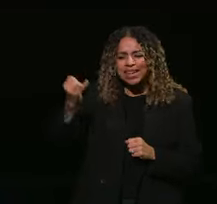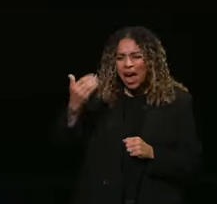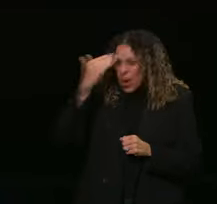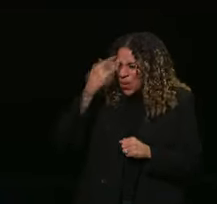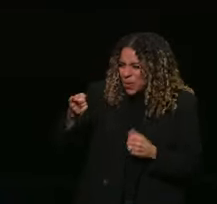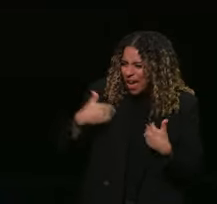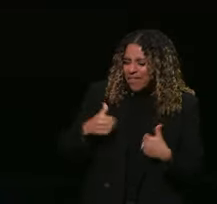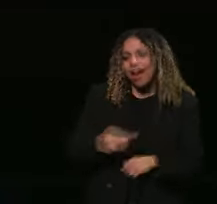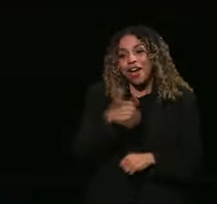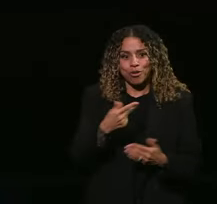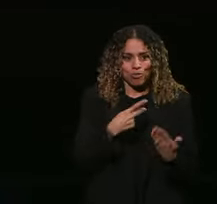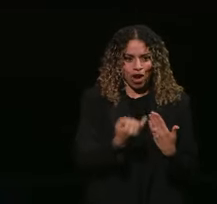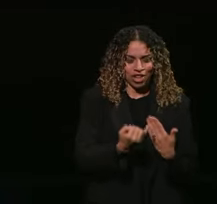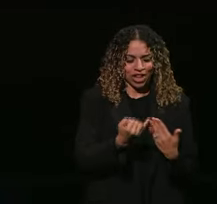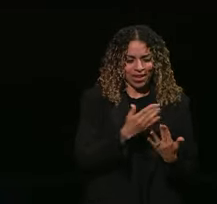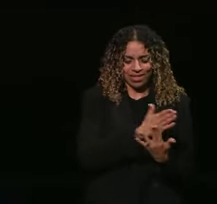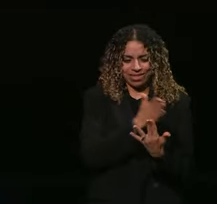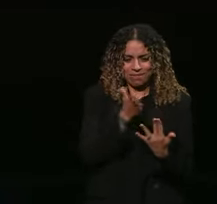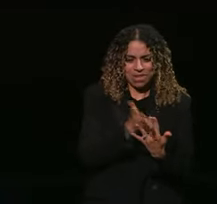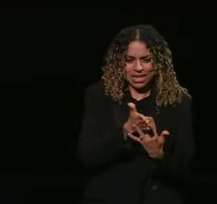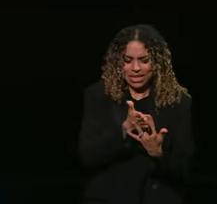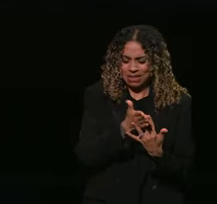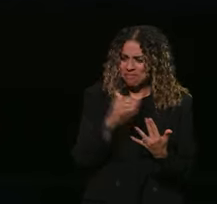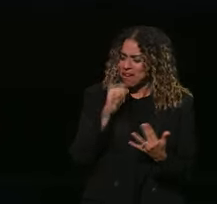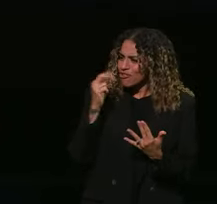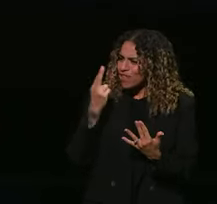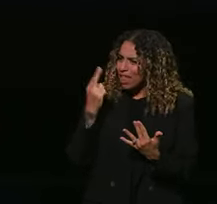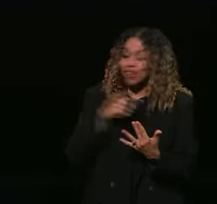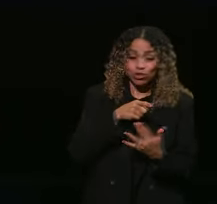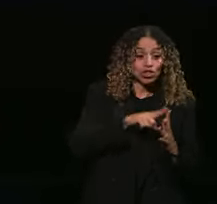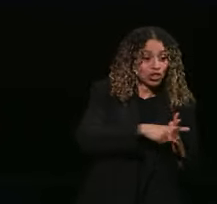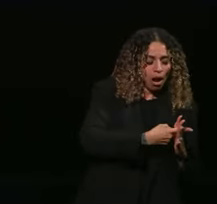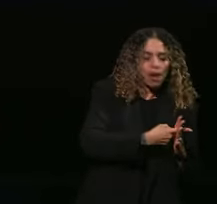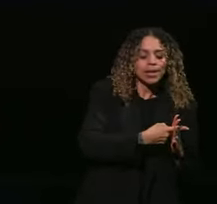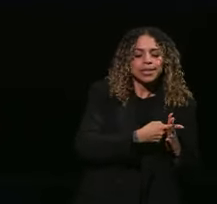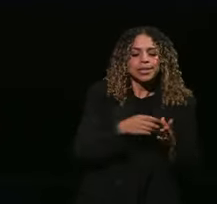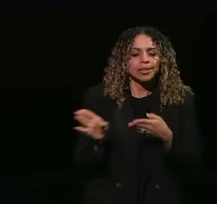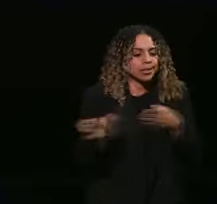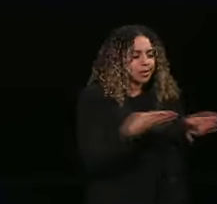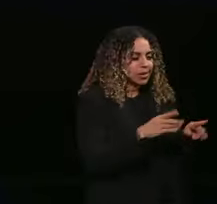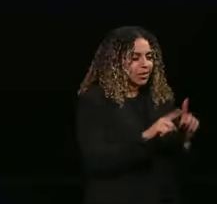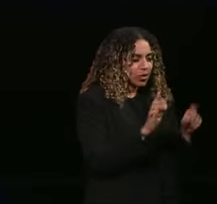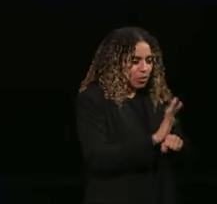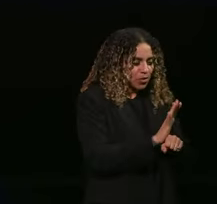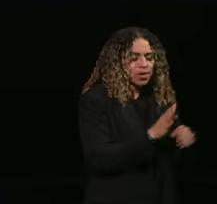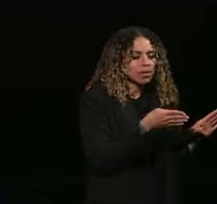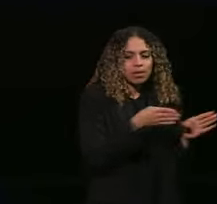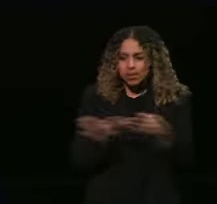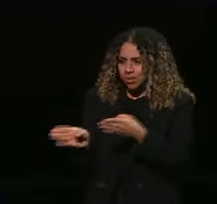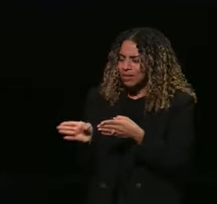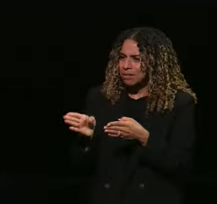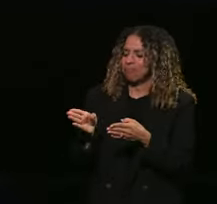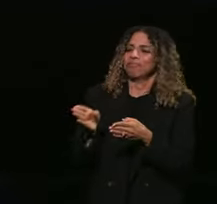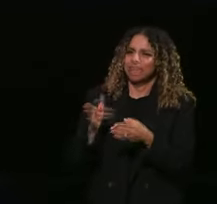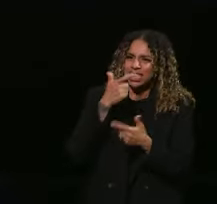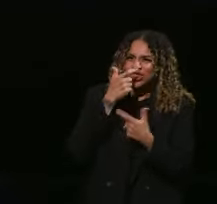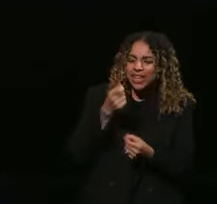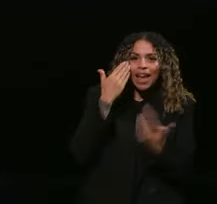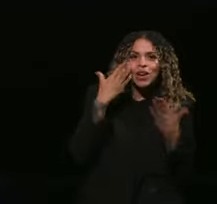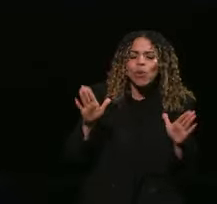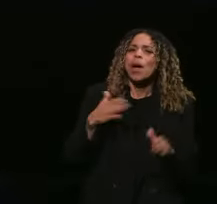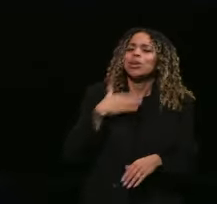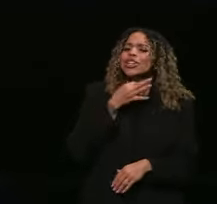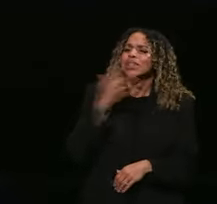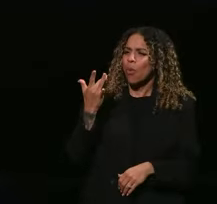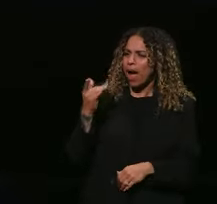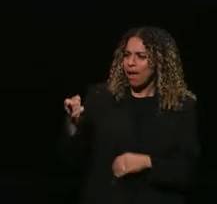between first initiating this, which I didn't realize. That's really interesting. I'm curious why the family wanted to participate in